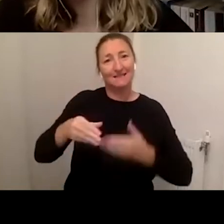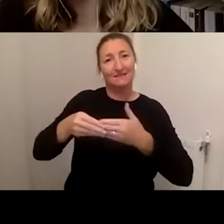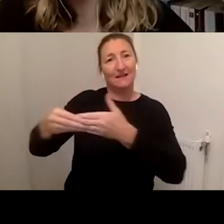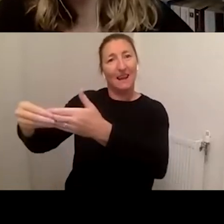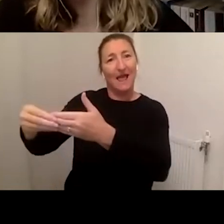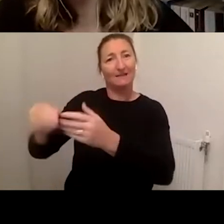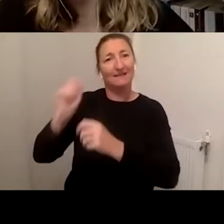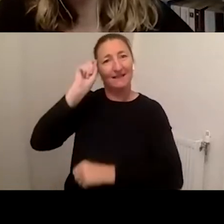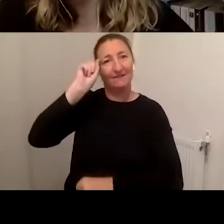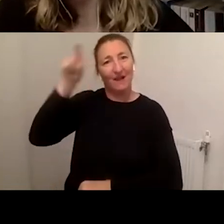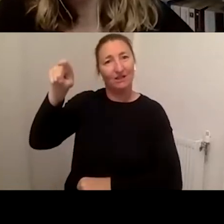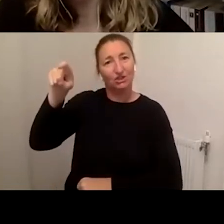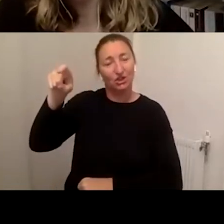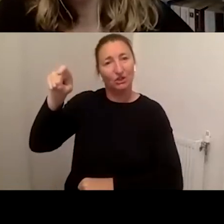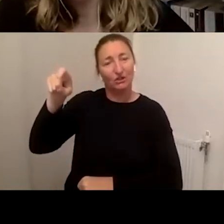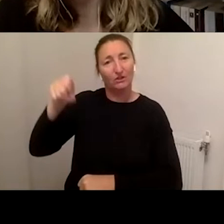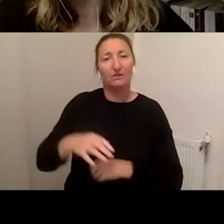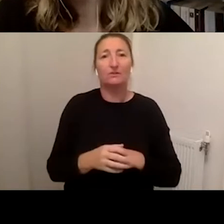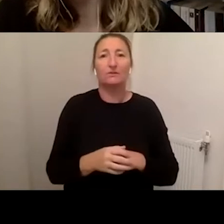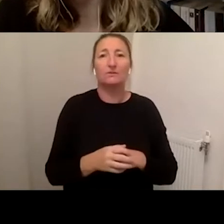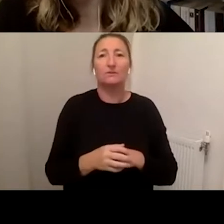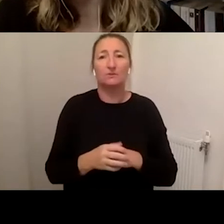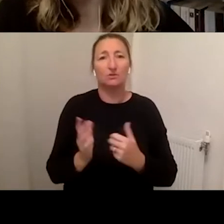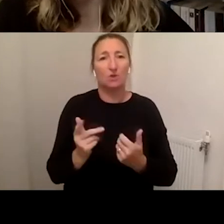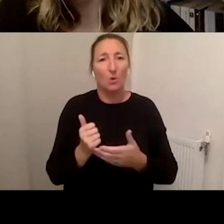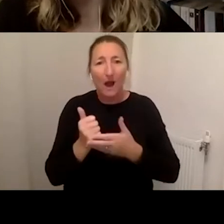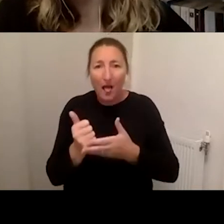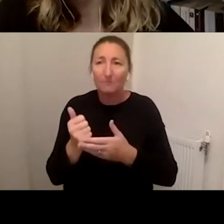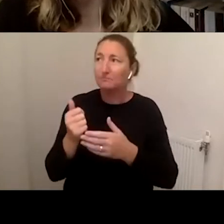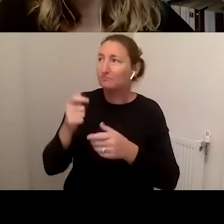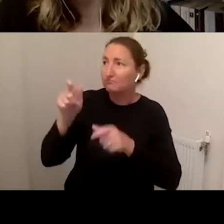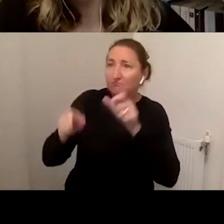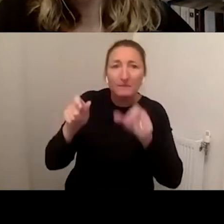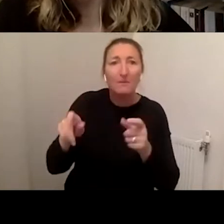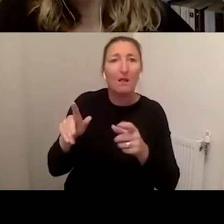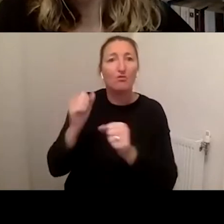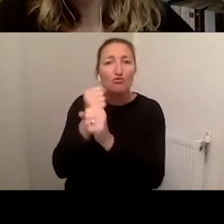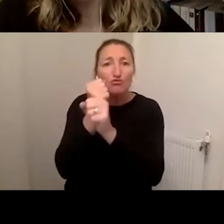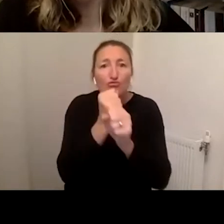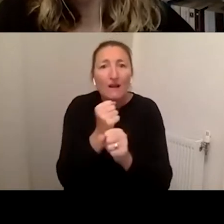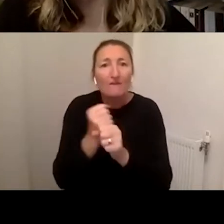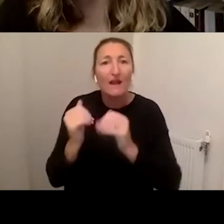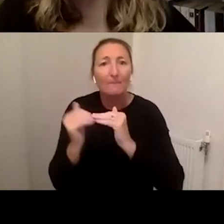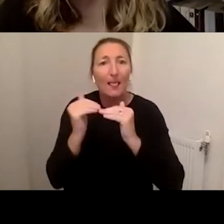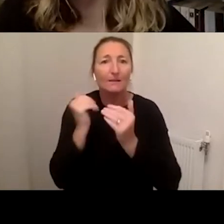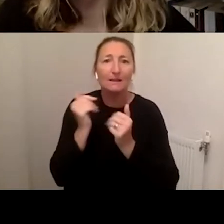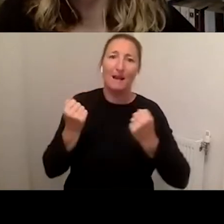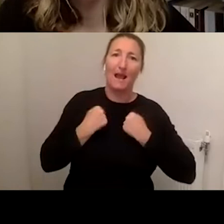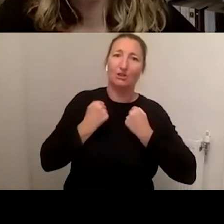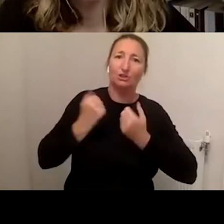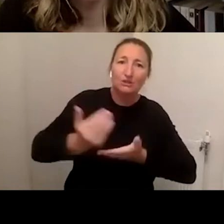cooperatives help their members renovate their building. Yeah, it's all kinds of activities.